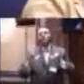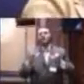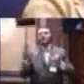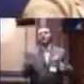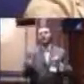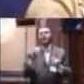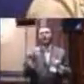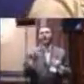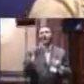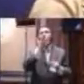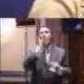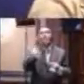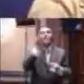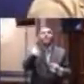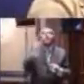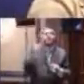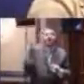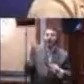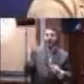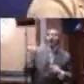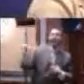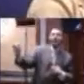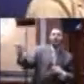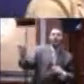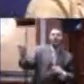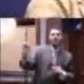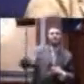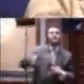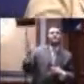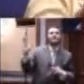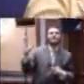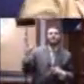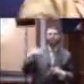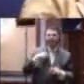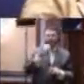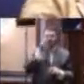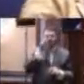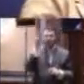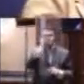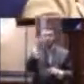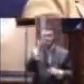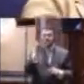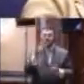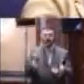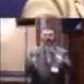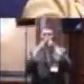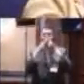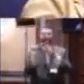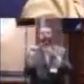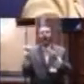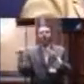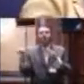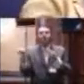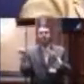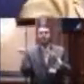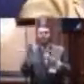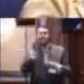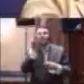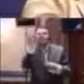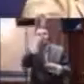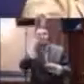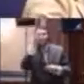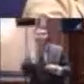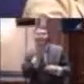in 1976, on the 16th of December, black South Africans occupied white